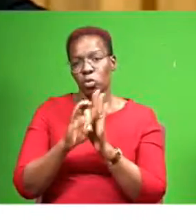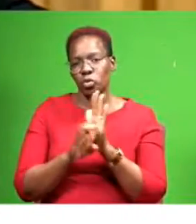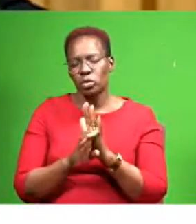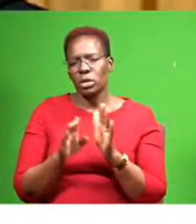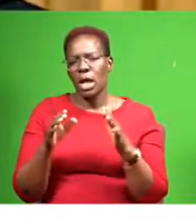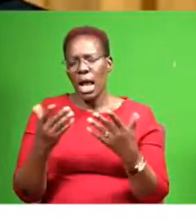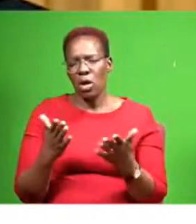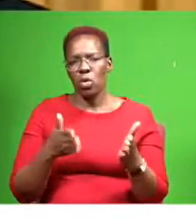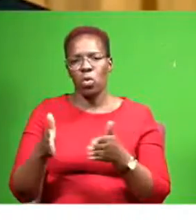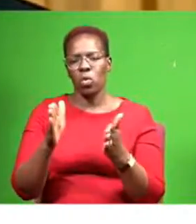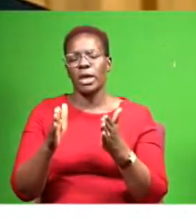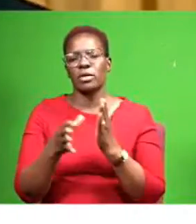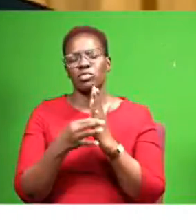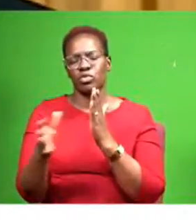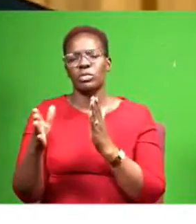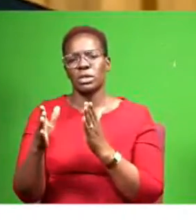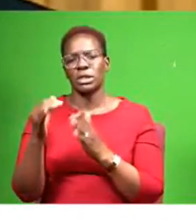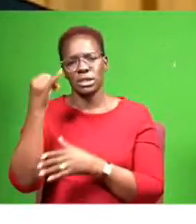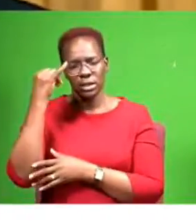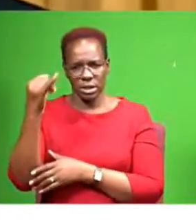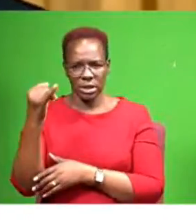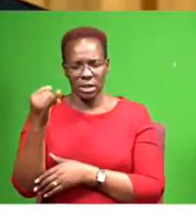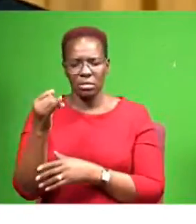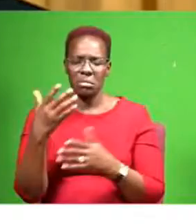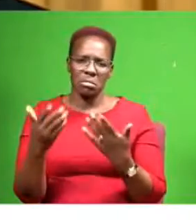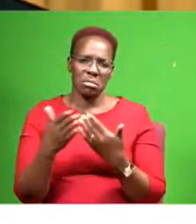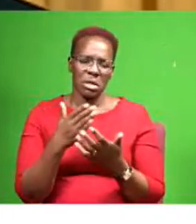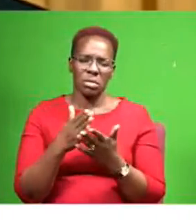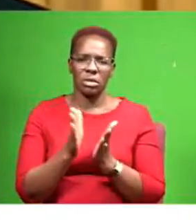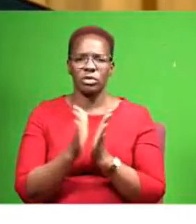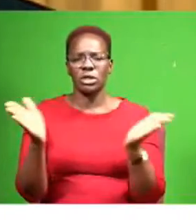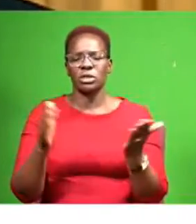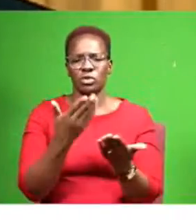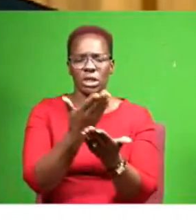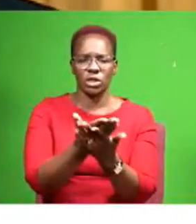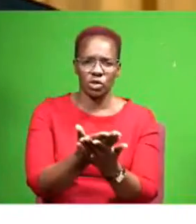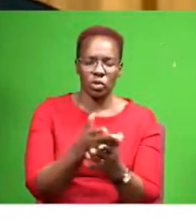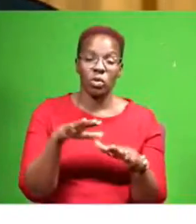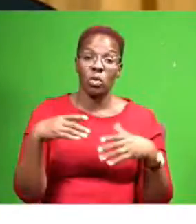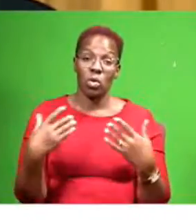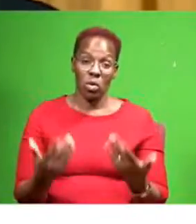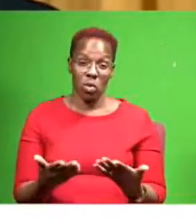way of a popular initiative, either in the form of a general suggestion or a formulated draft bill.